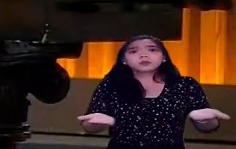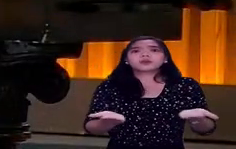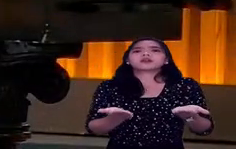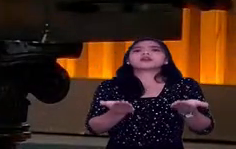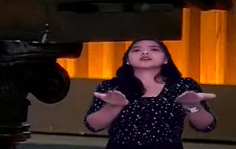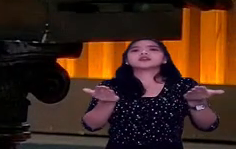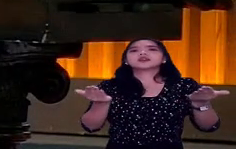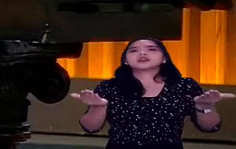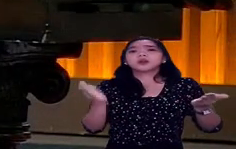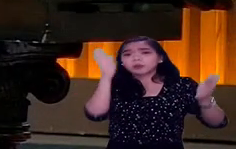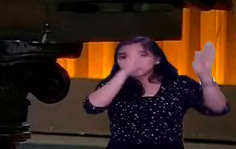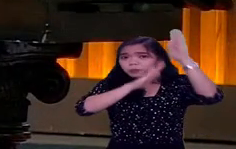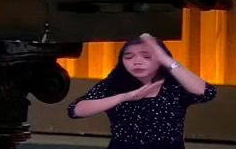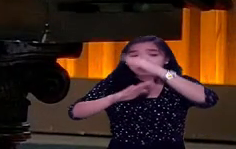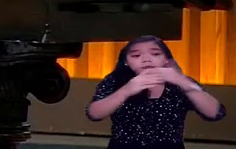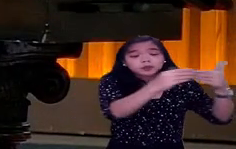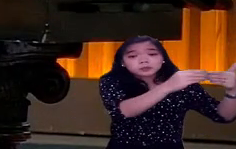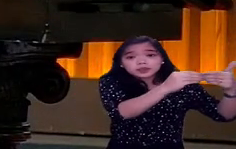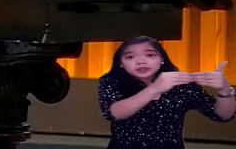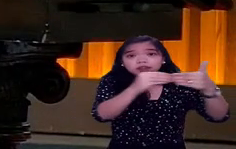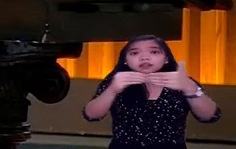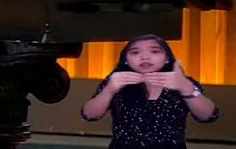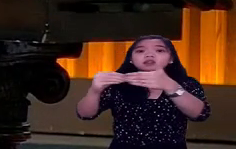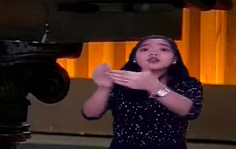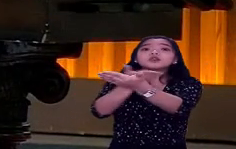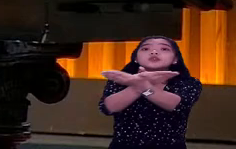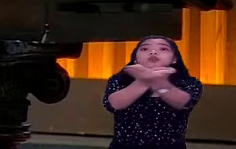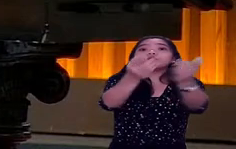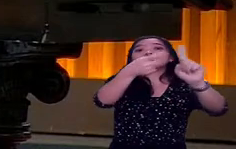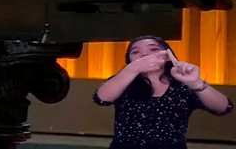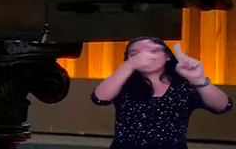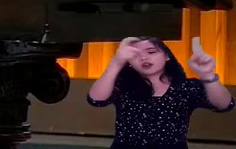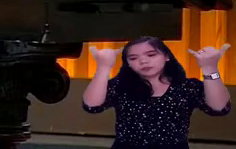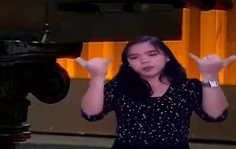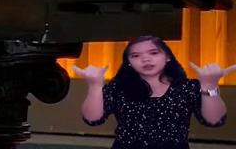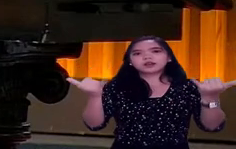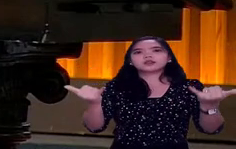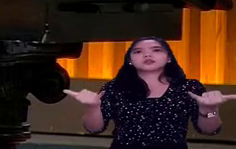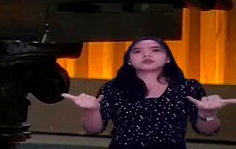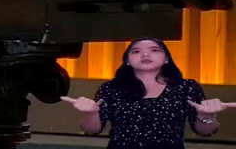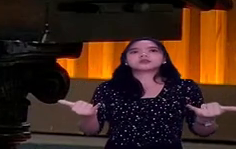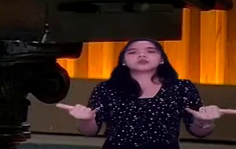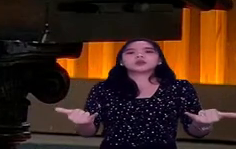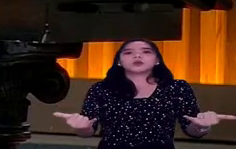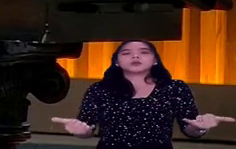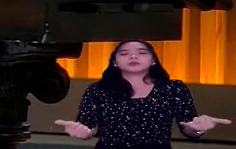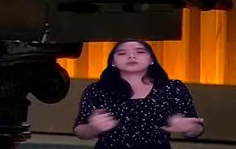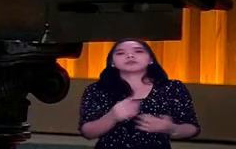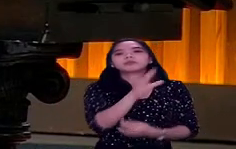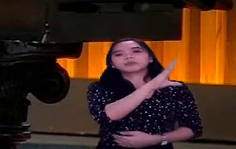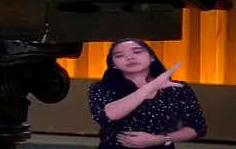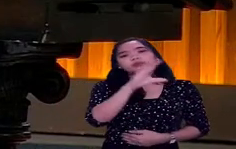think of where can lead you from here.